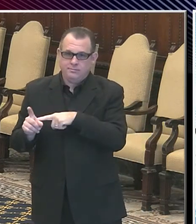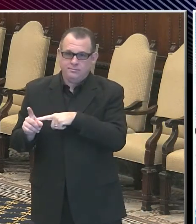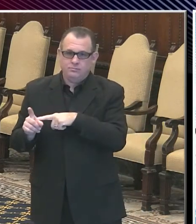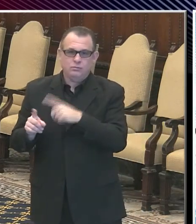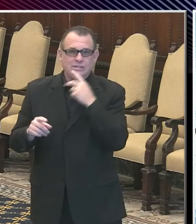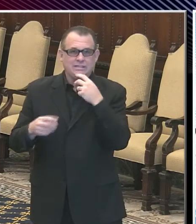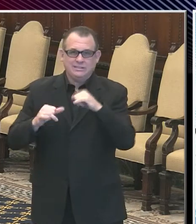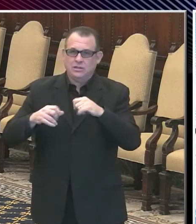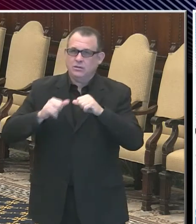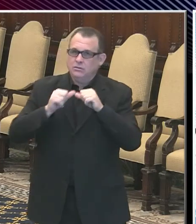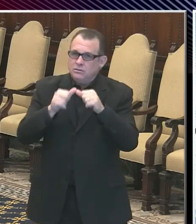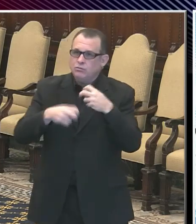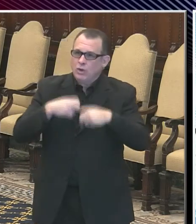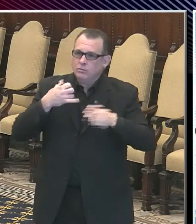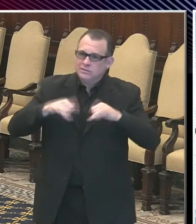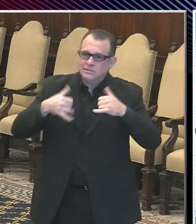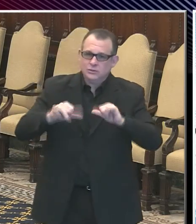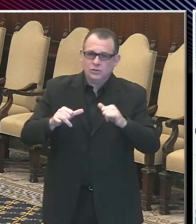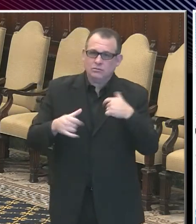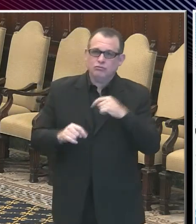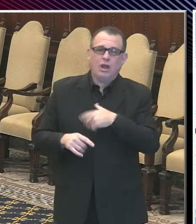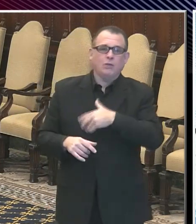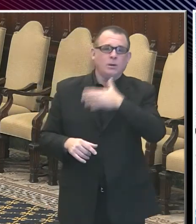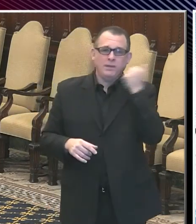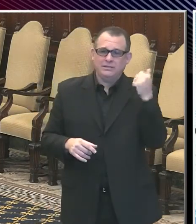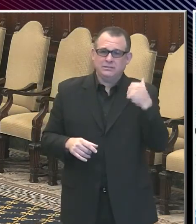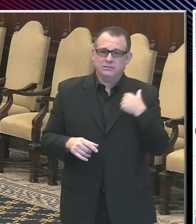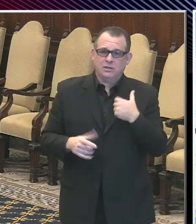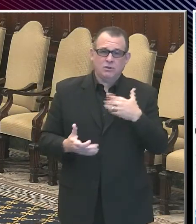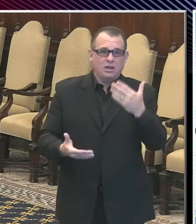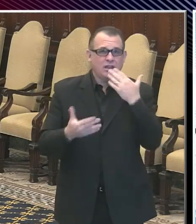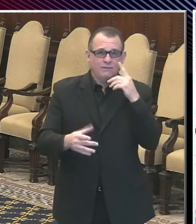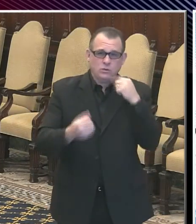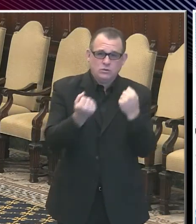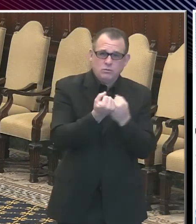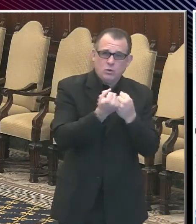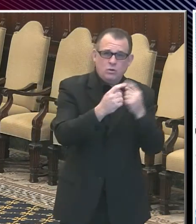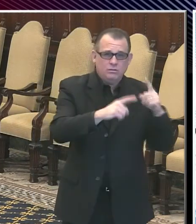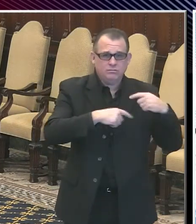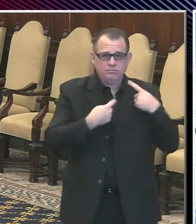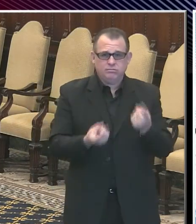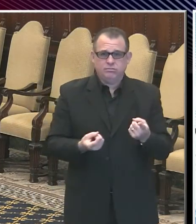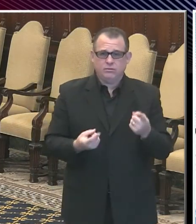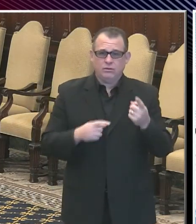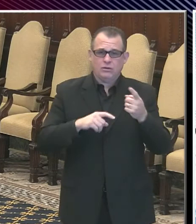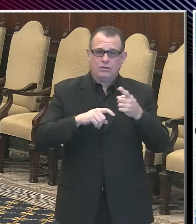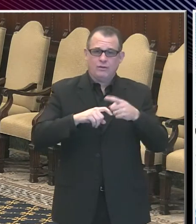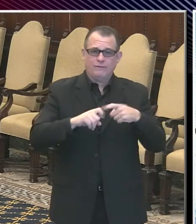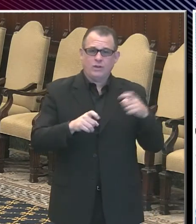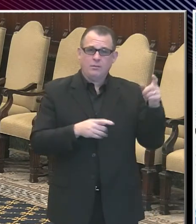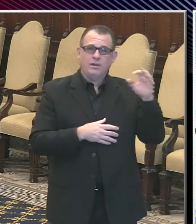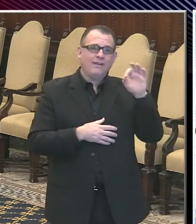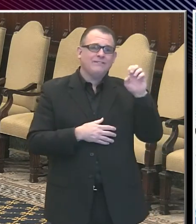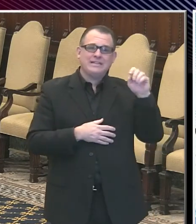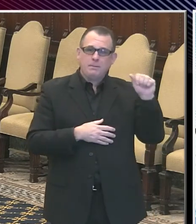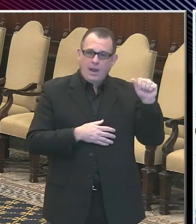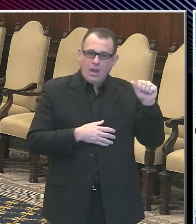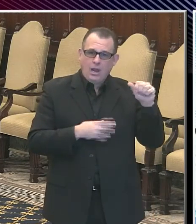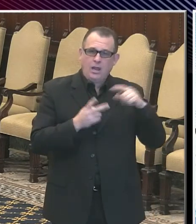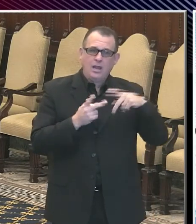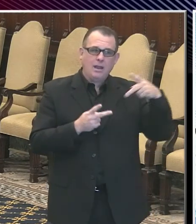think we are thankful for the support we've gotten from FEMA and PEMA in the